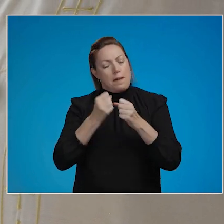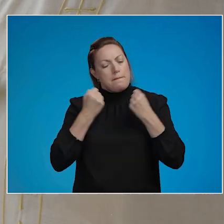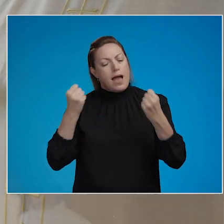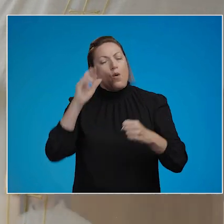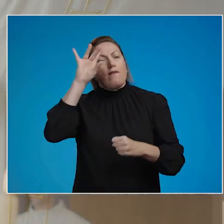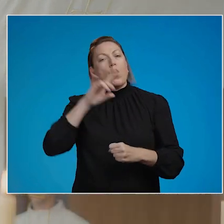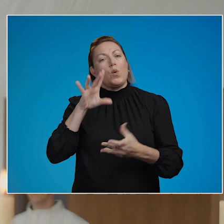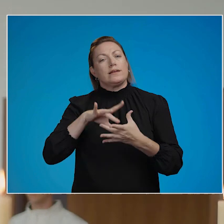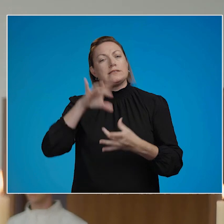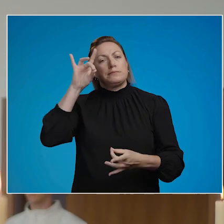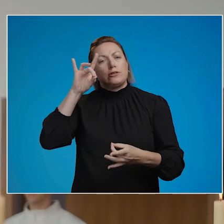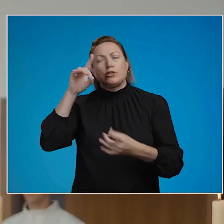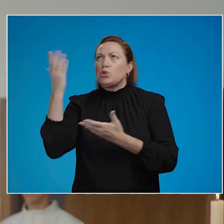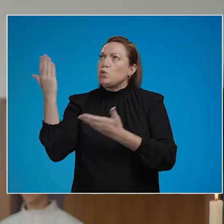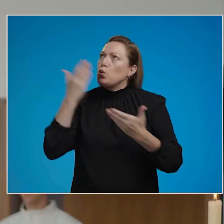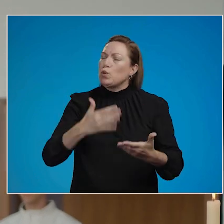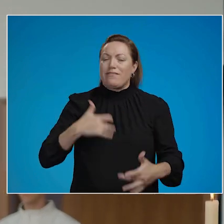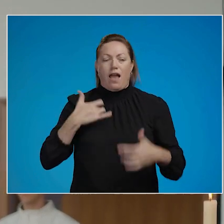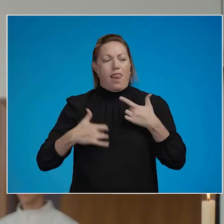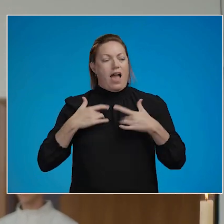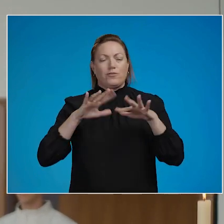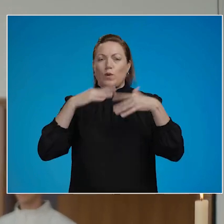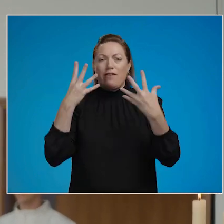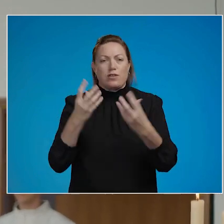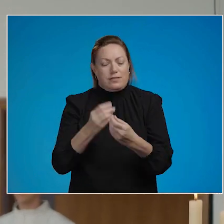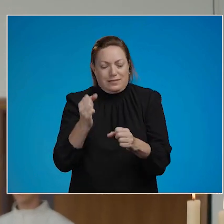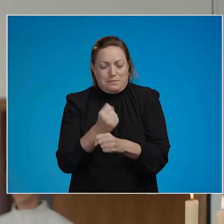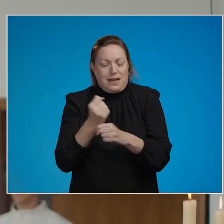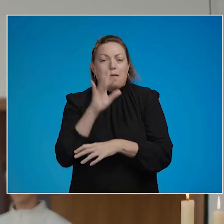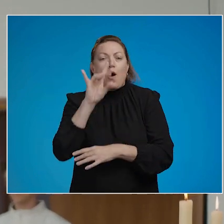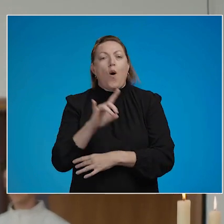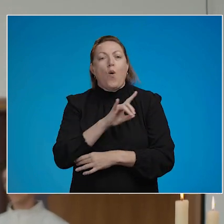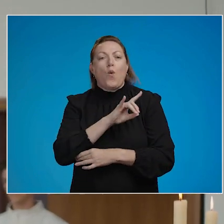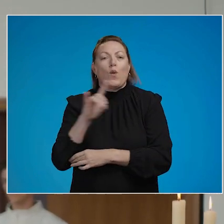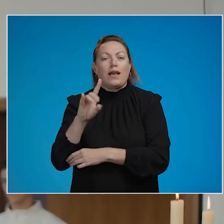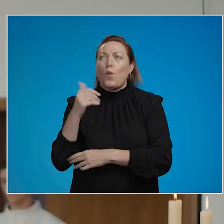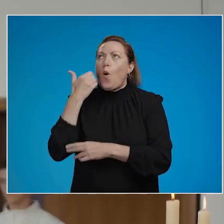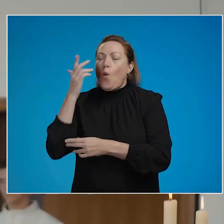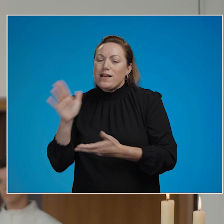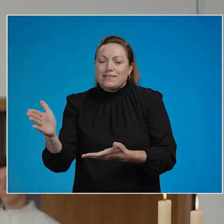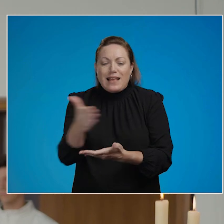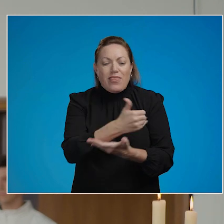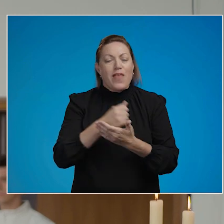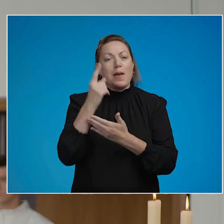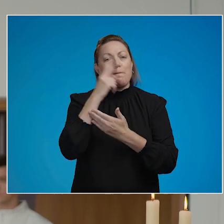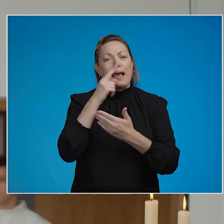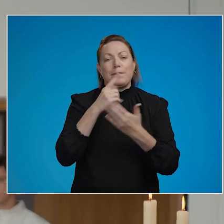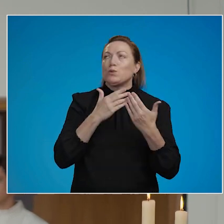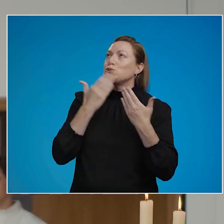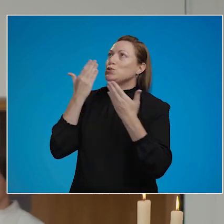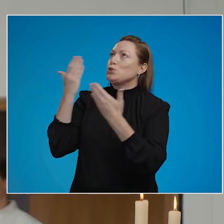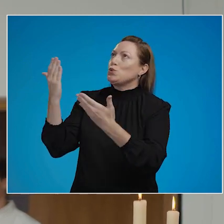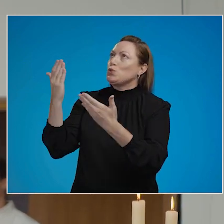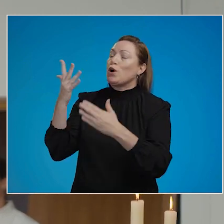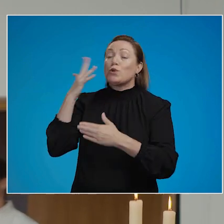Holy Spirit, you give life to all things and make them holy, and you never cease to gather a people to yourself, so that from